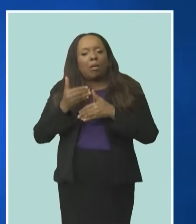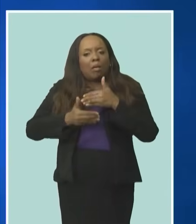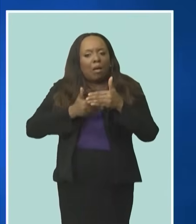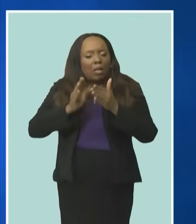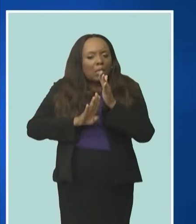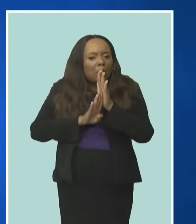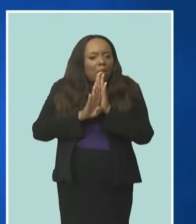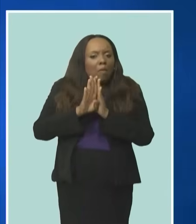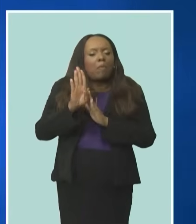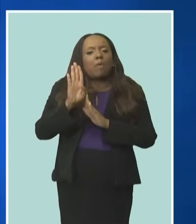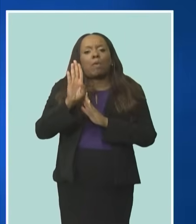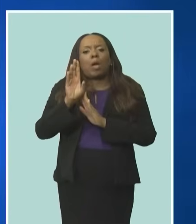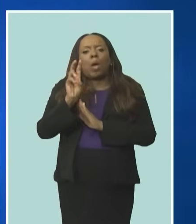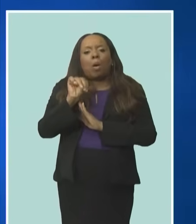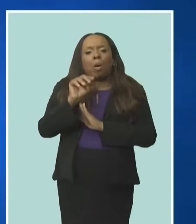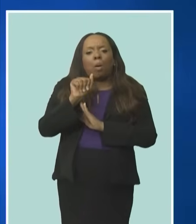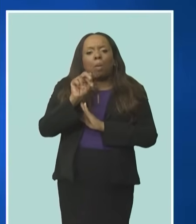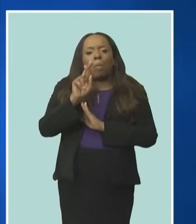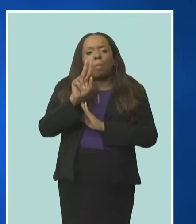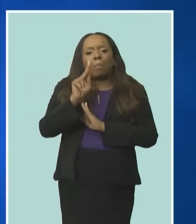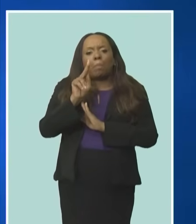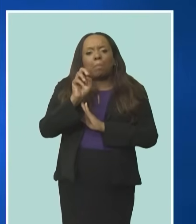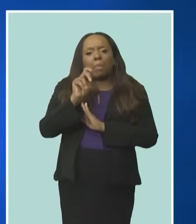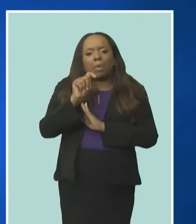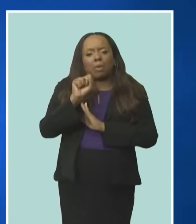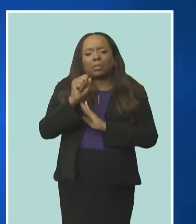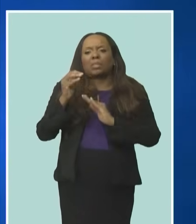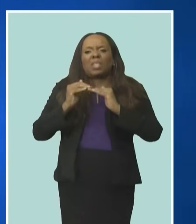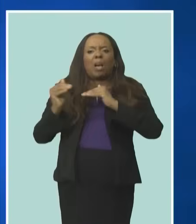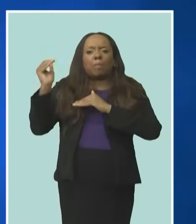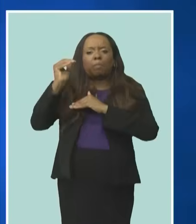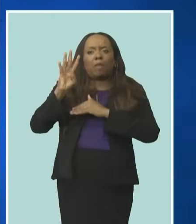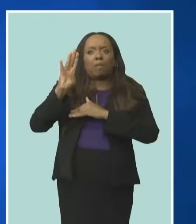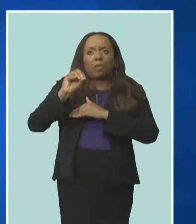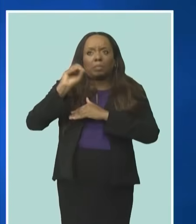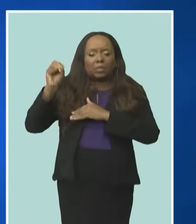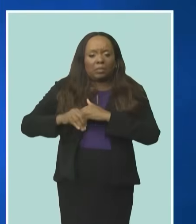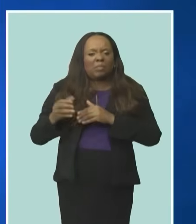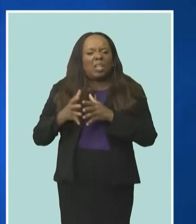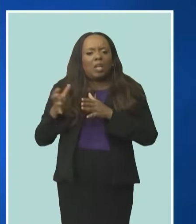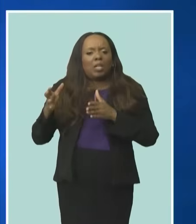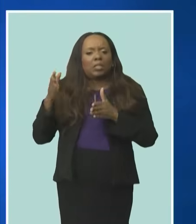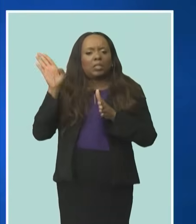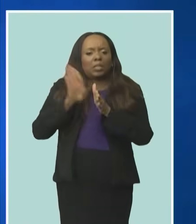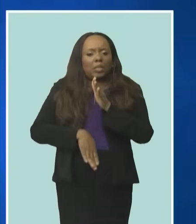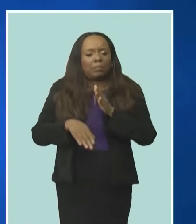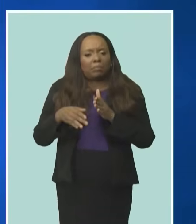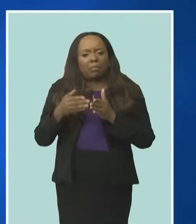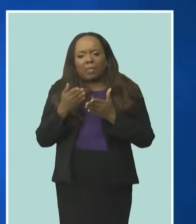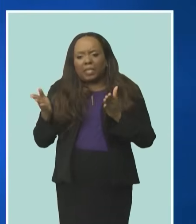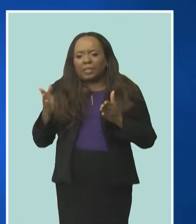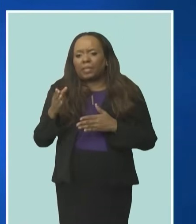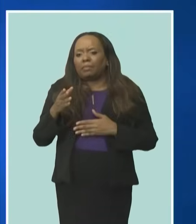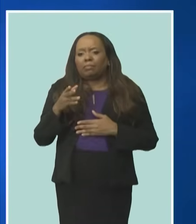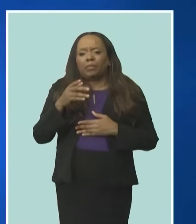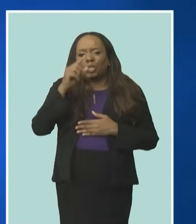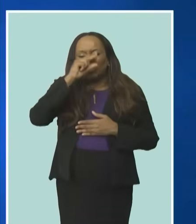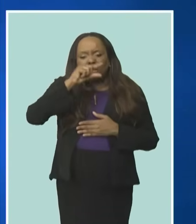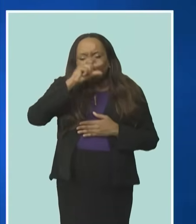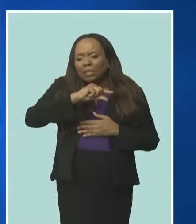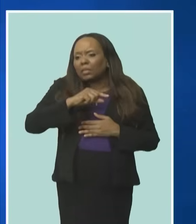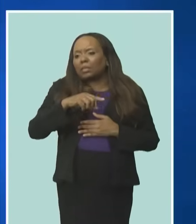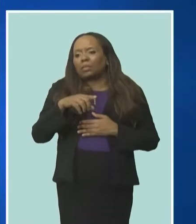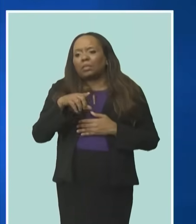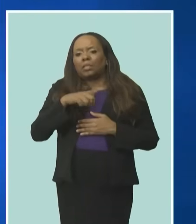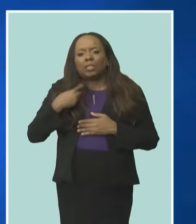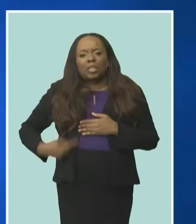Our emerging markets fund is up about 40% year to date. A lot of cheap stuff in China, Brazil, even places like Greece have rallied a lot